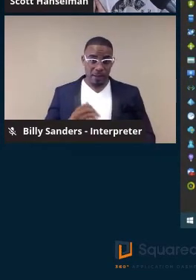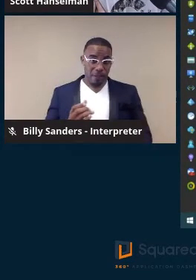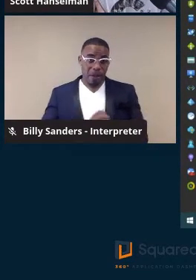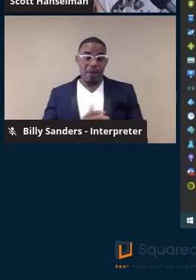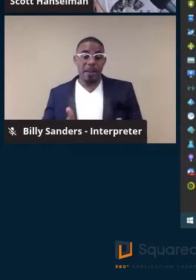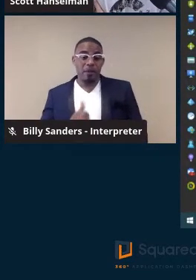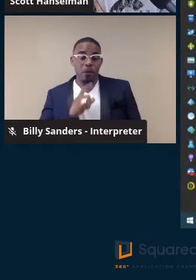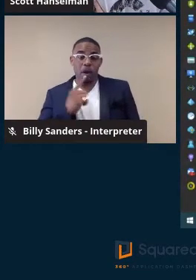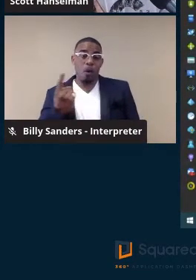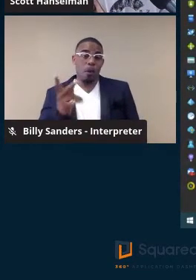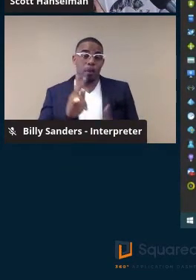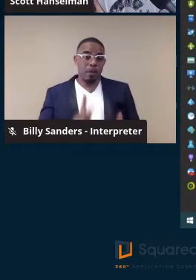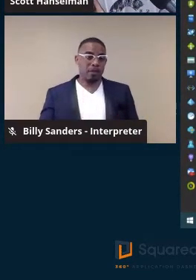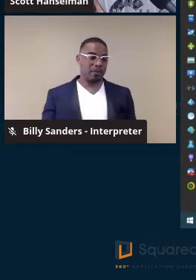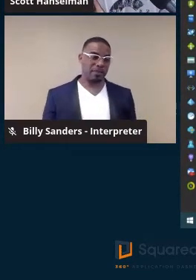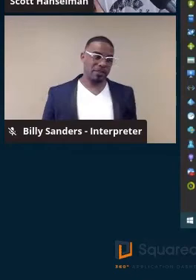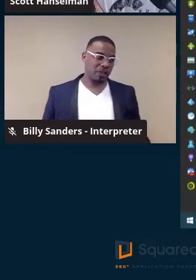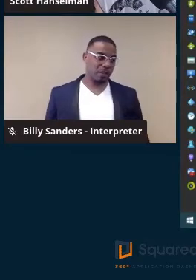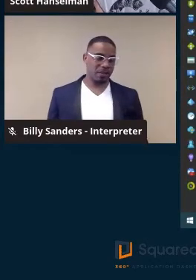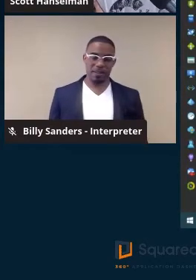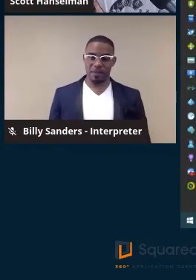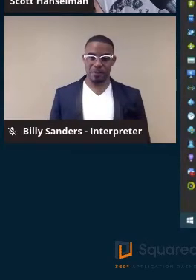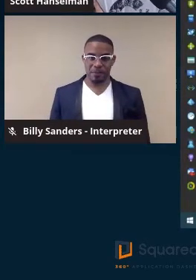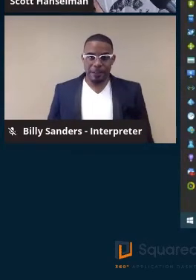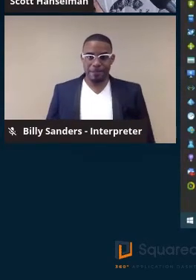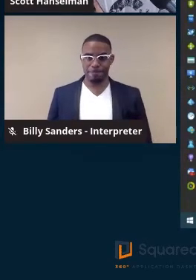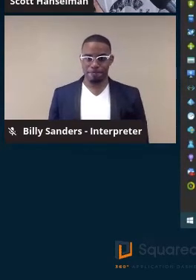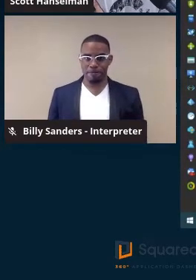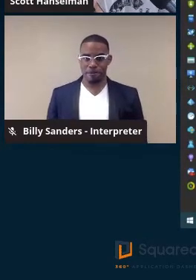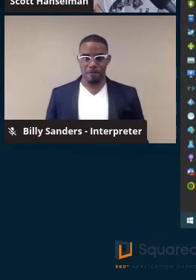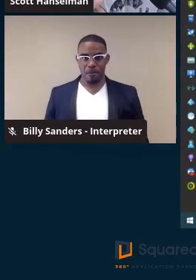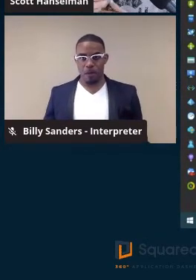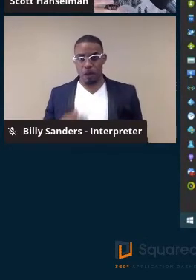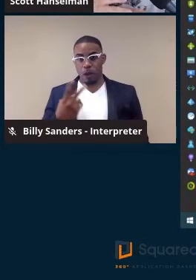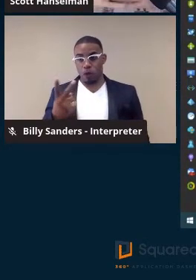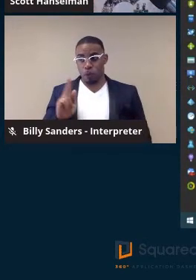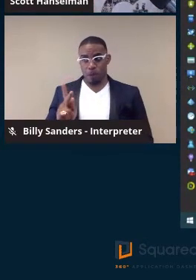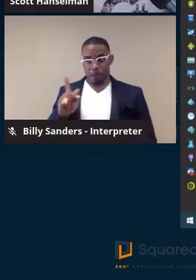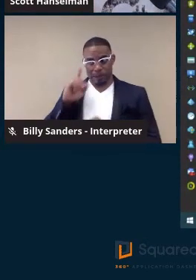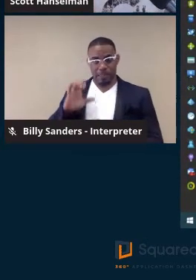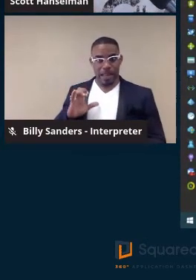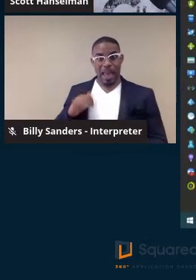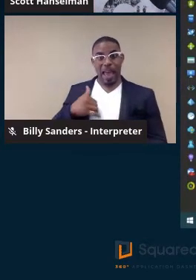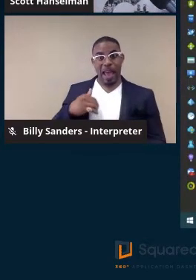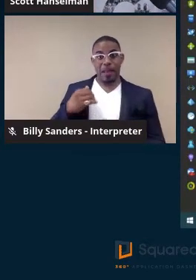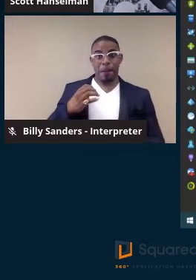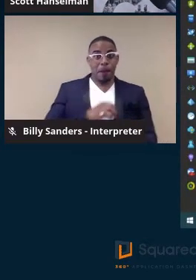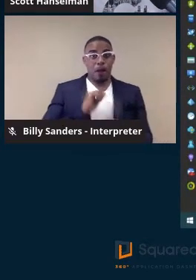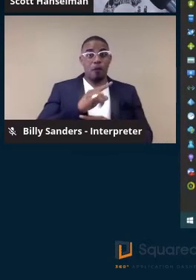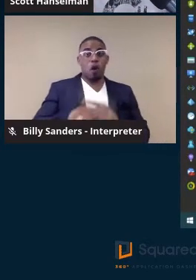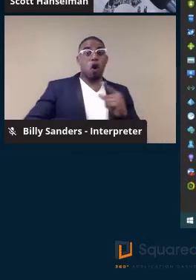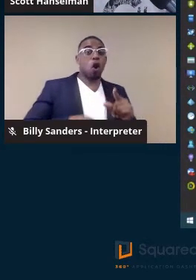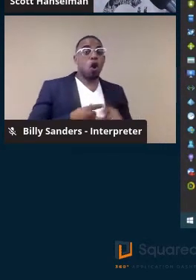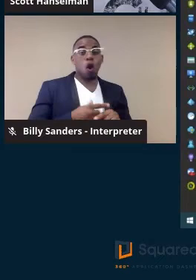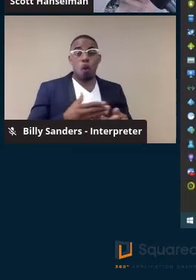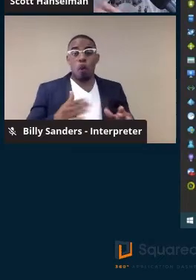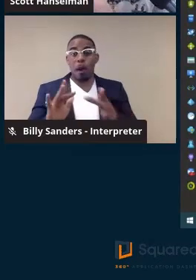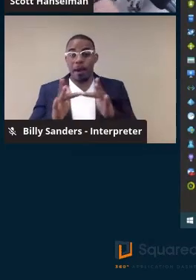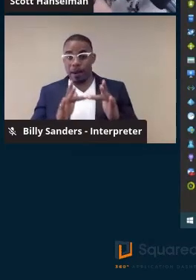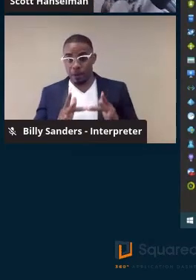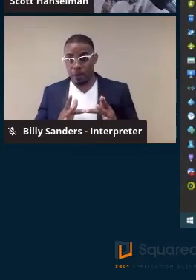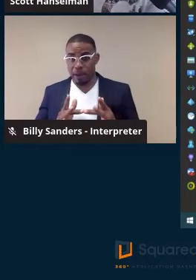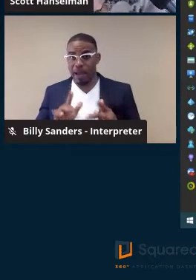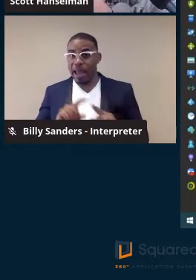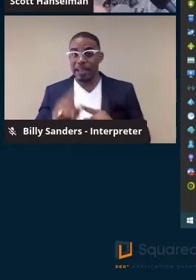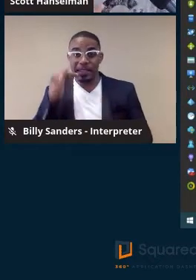we are one person. A 1 or 2 person shop has the power of a global network, as if